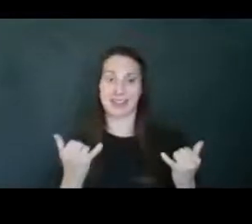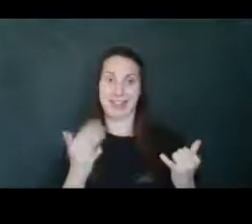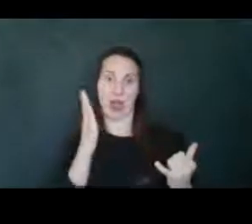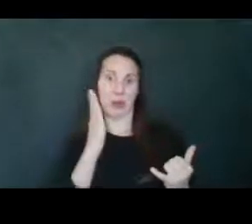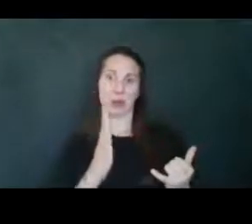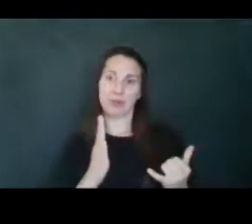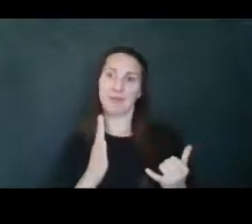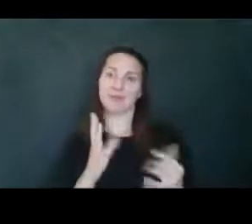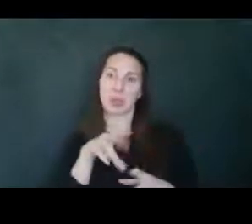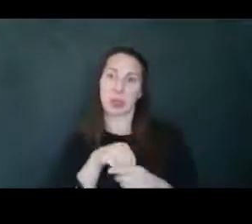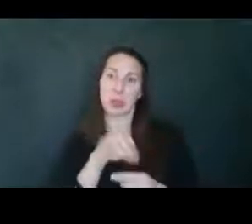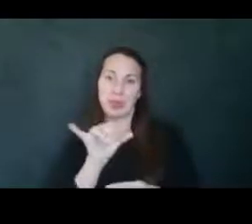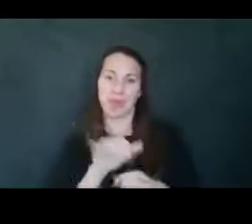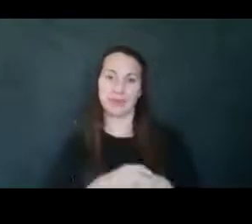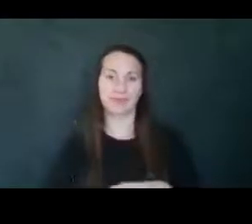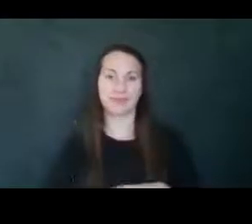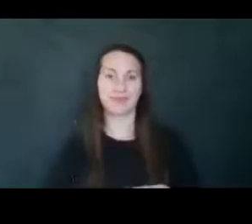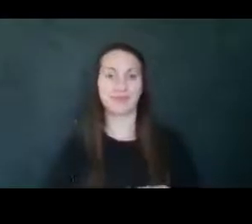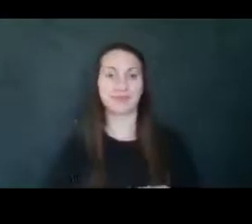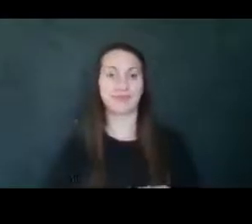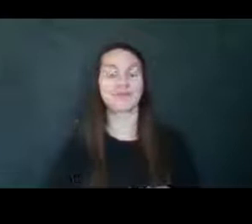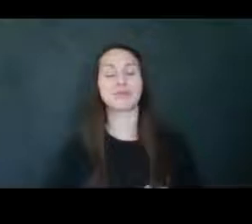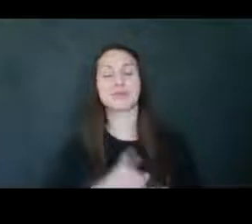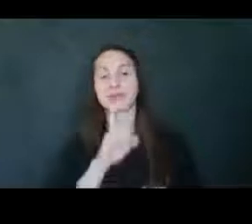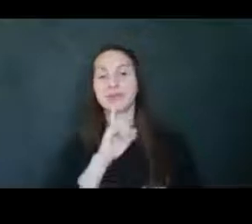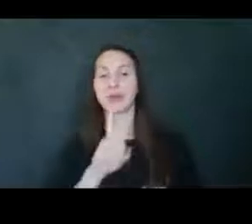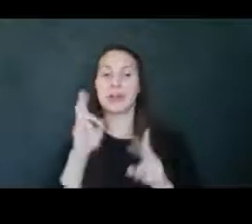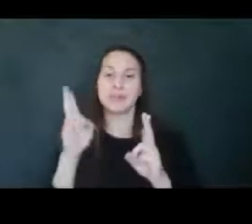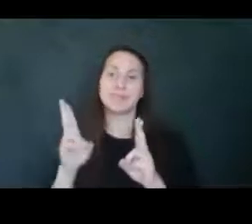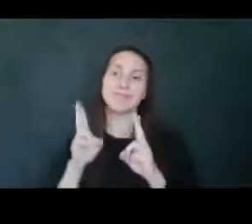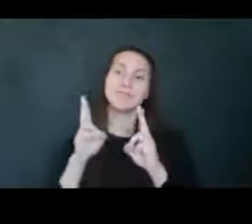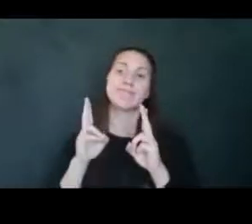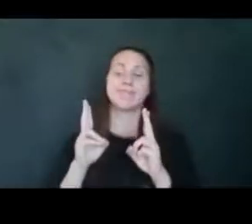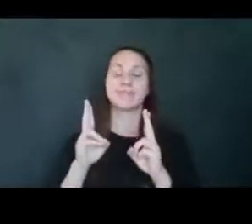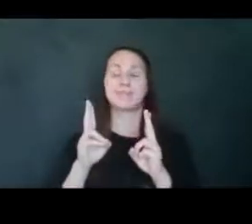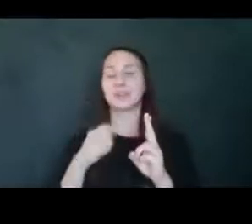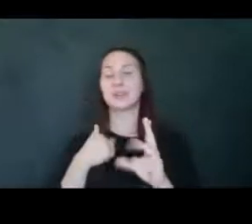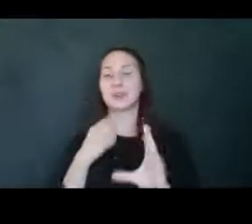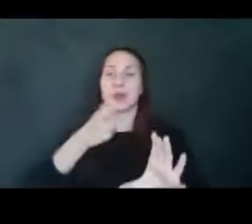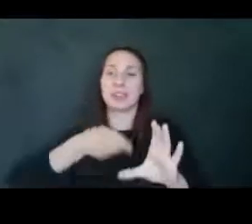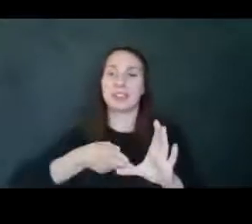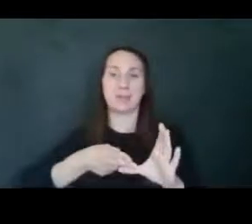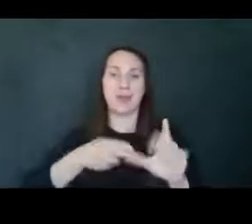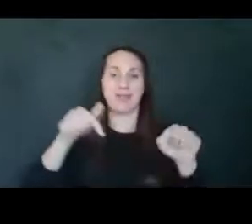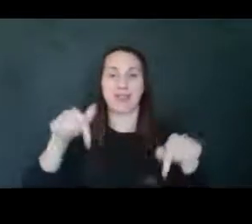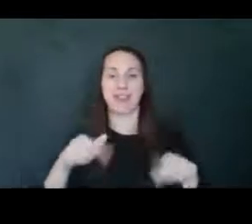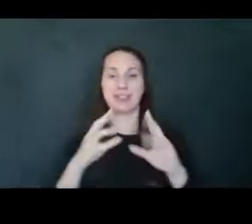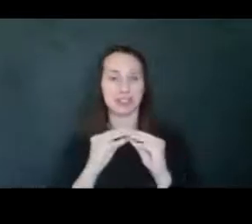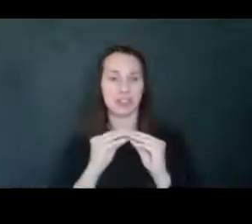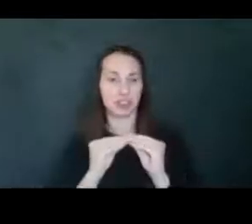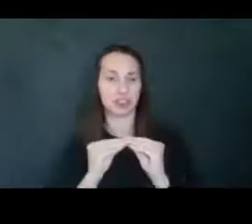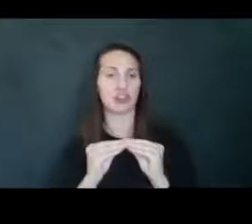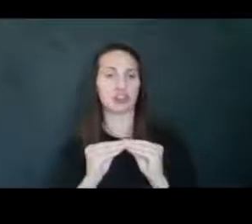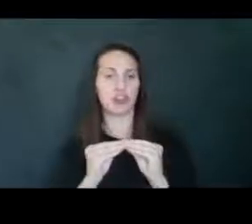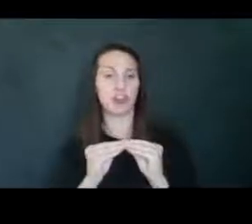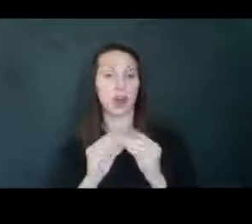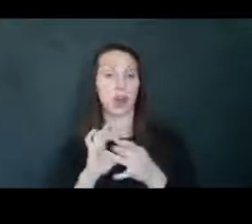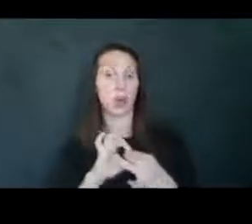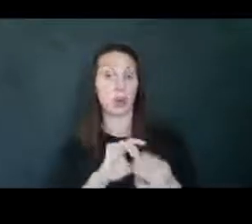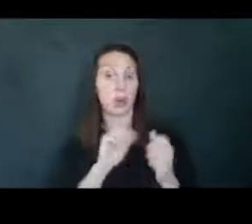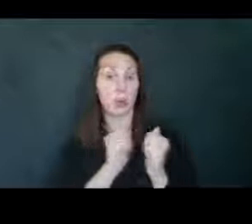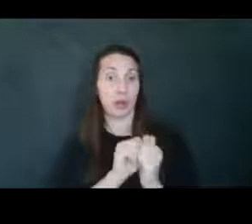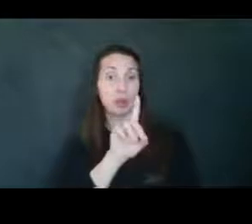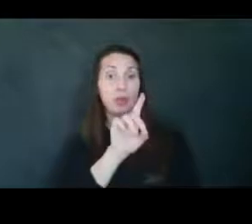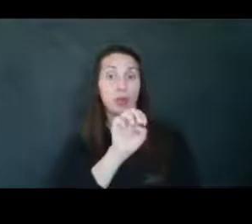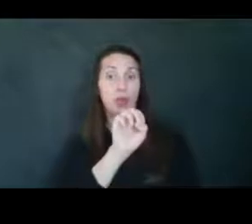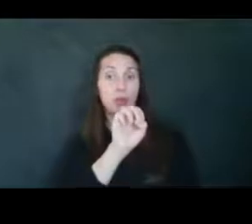slide, please. It is a privilege to participate in this session along with Dorsey Massey